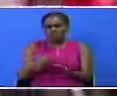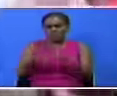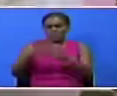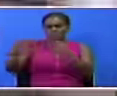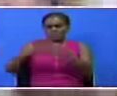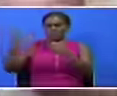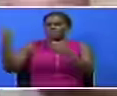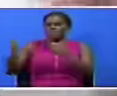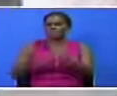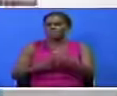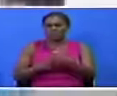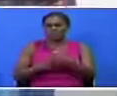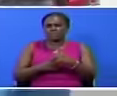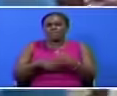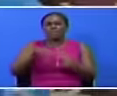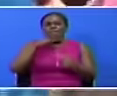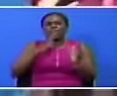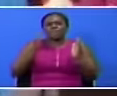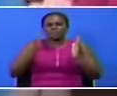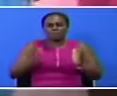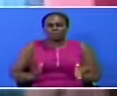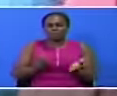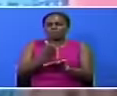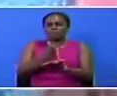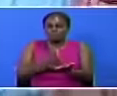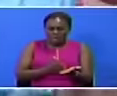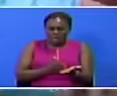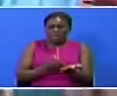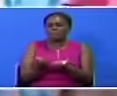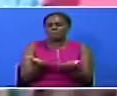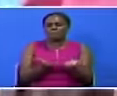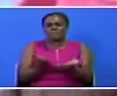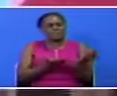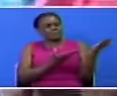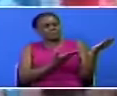1986 and that the deceased was said to have been part of the transaction.